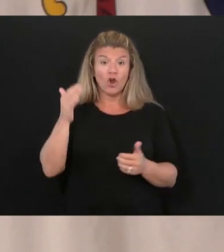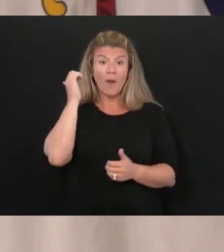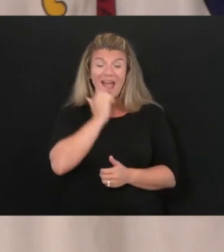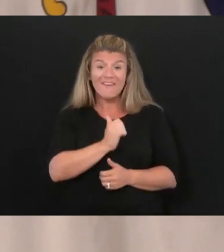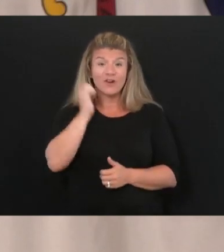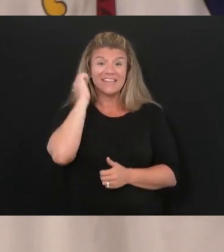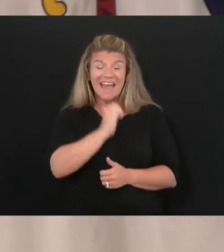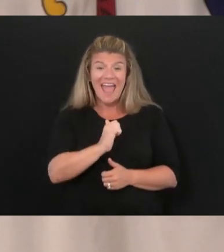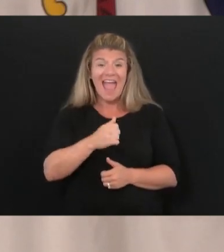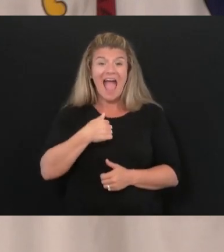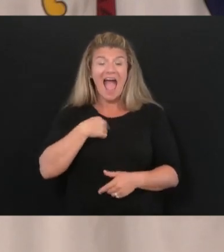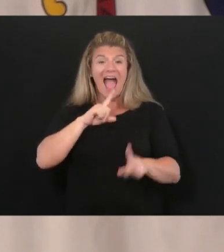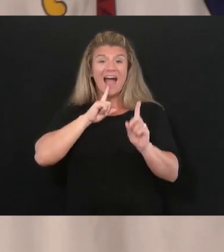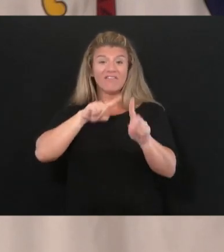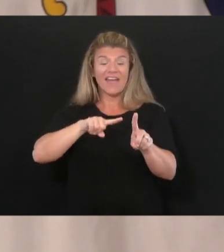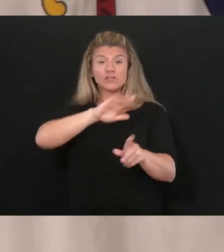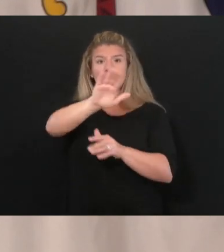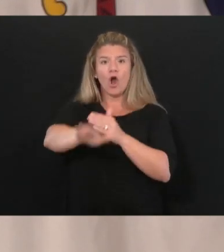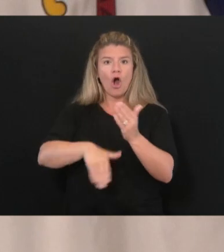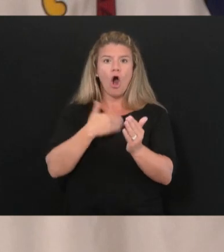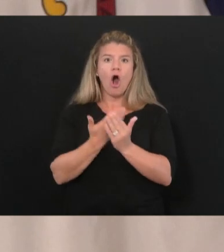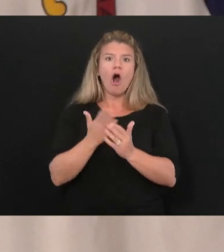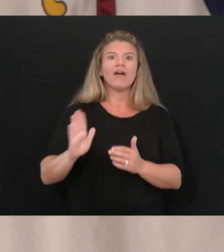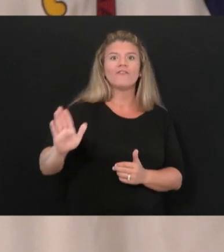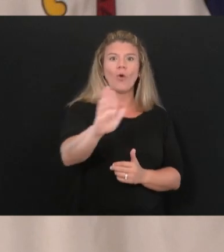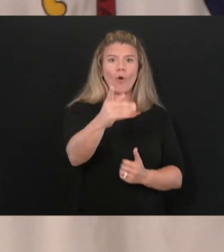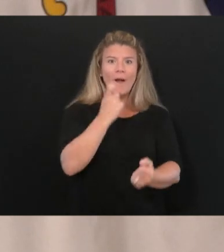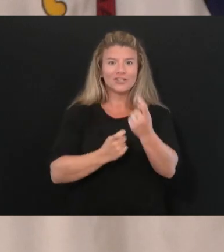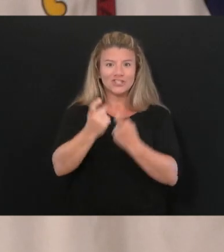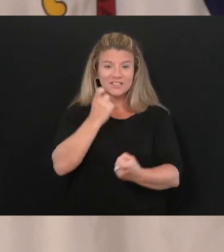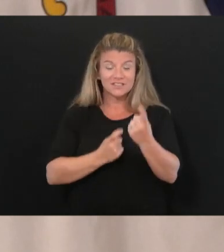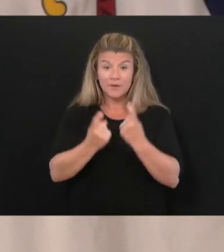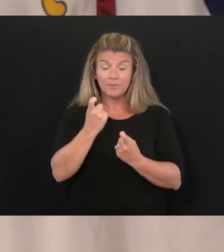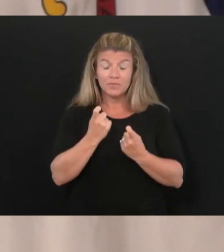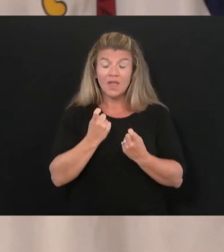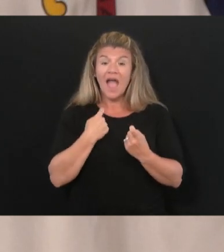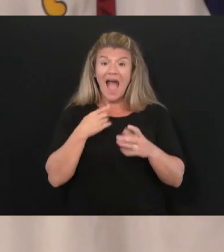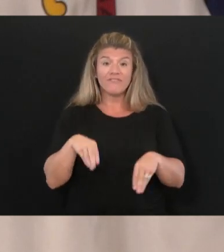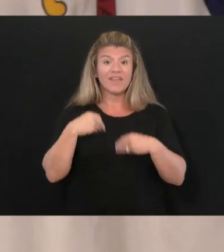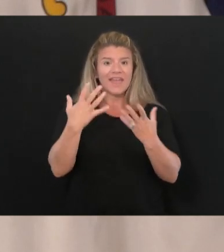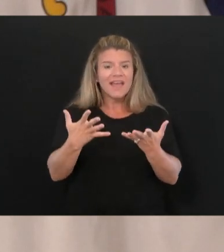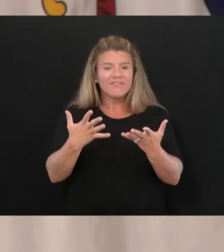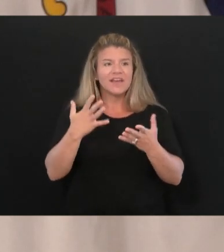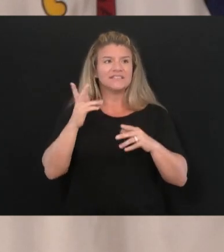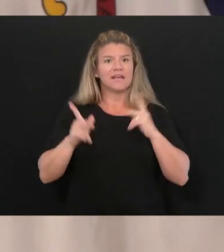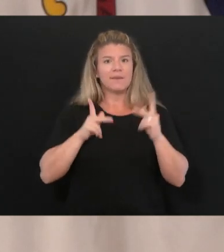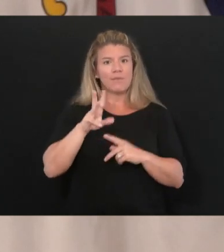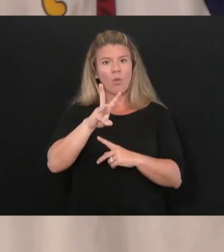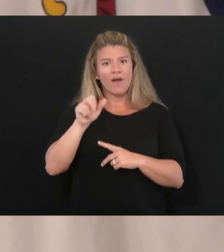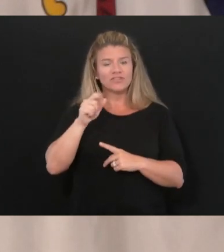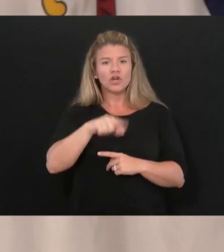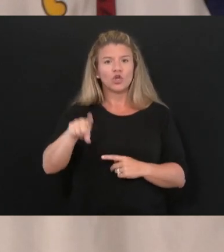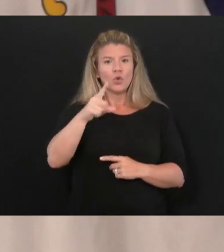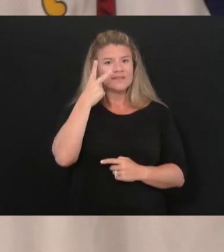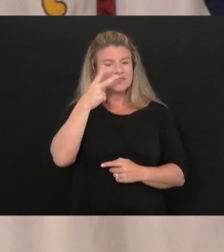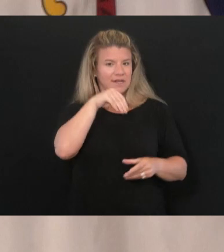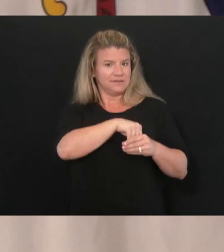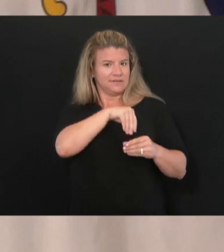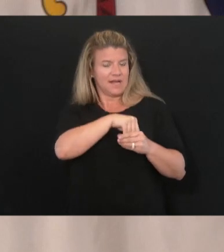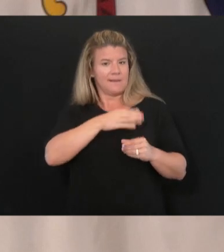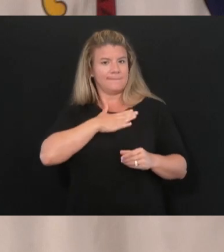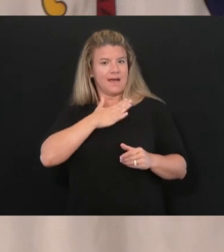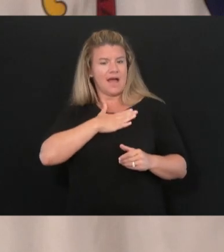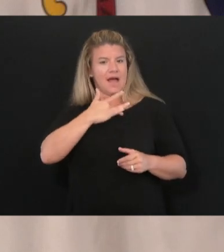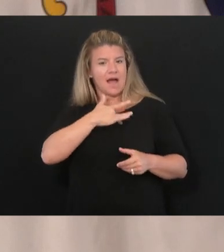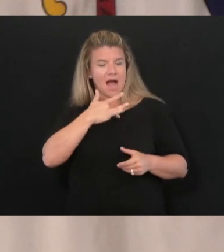I've answered every single question. I've given our great people of this state to see my heart, my soul,